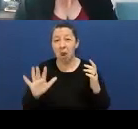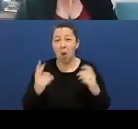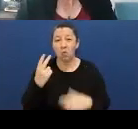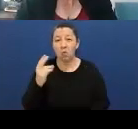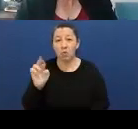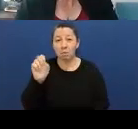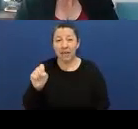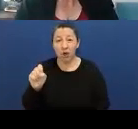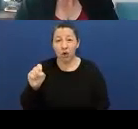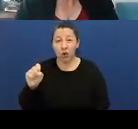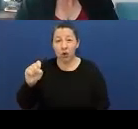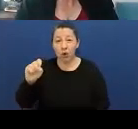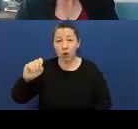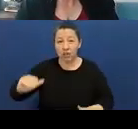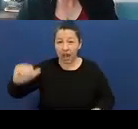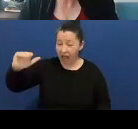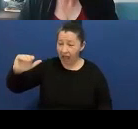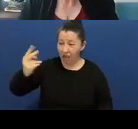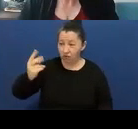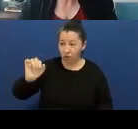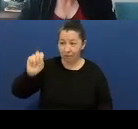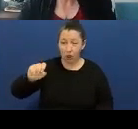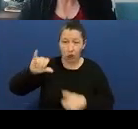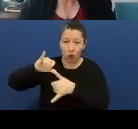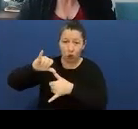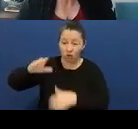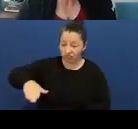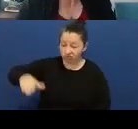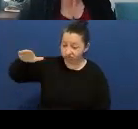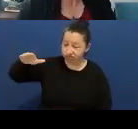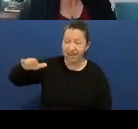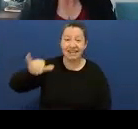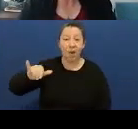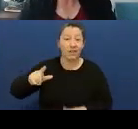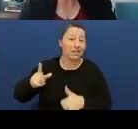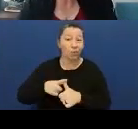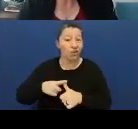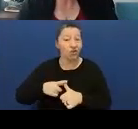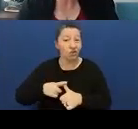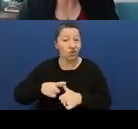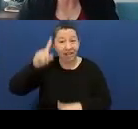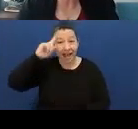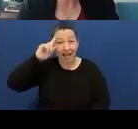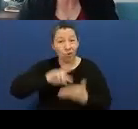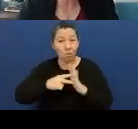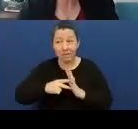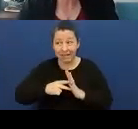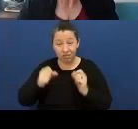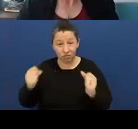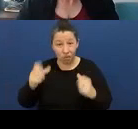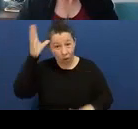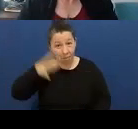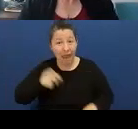high, and that was their original height. So any able-bodied young man could hop over this wall if